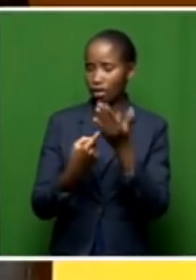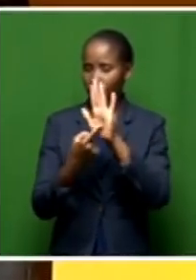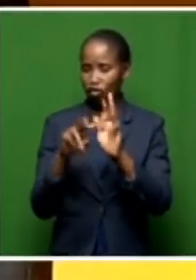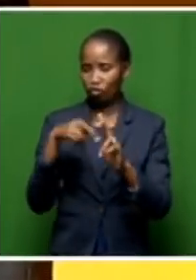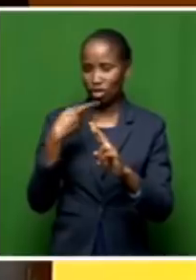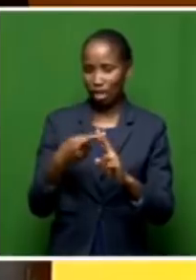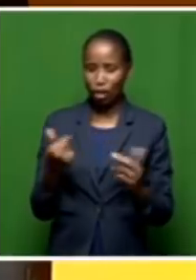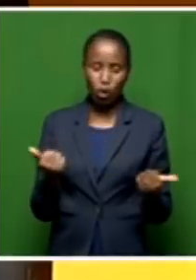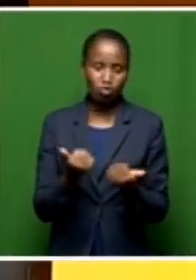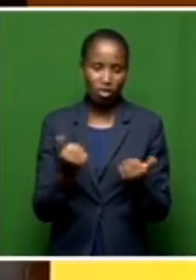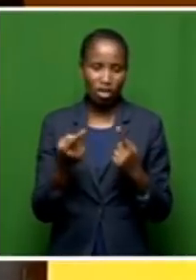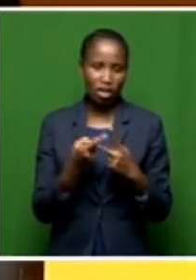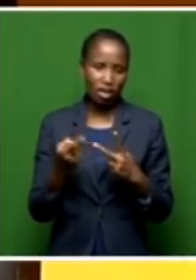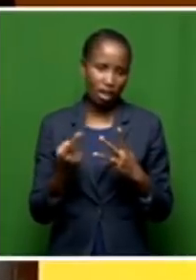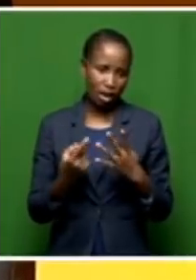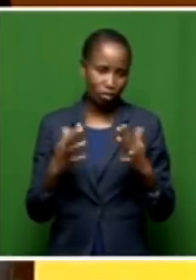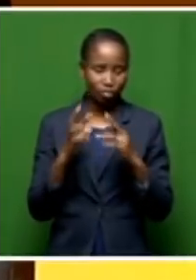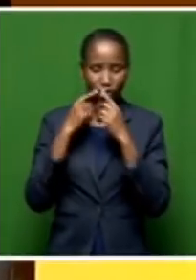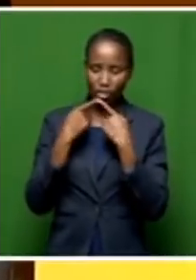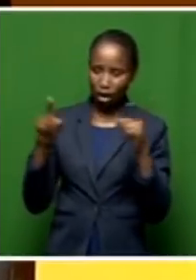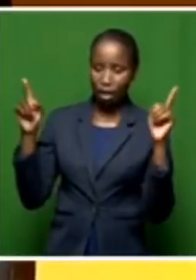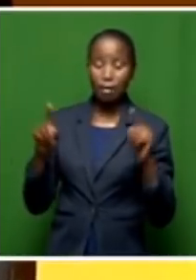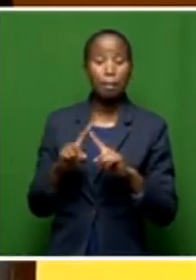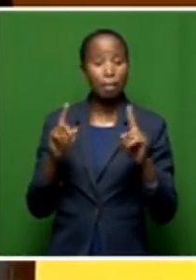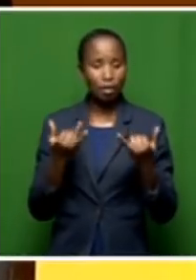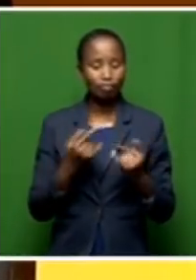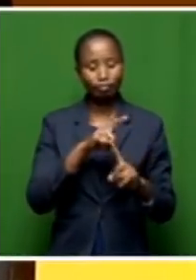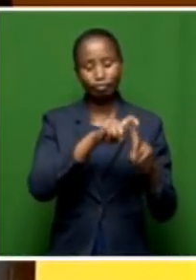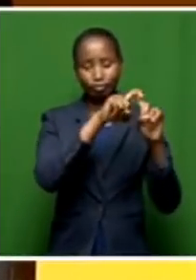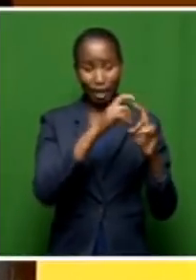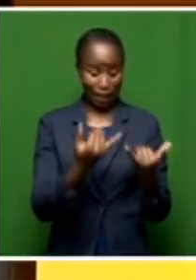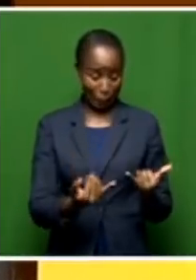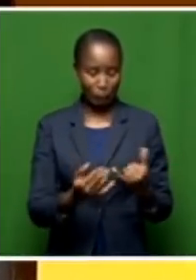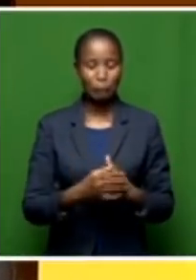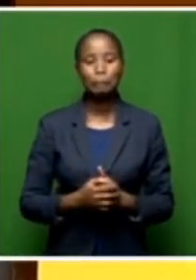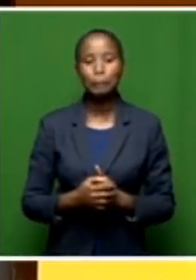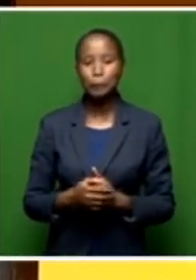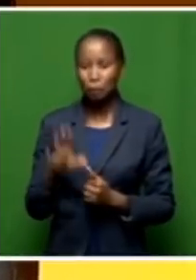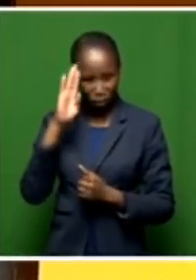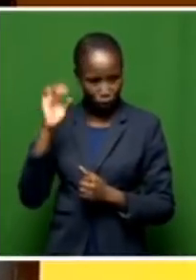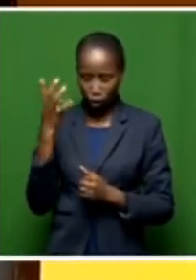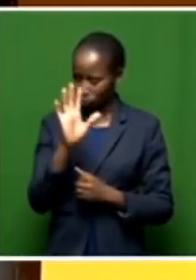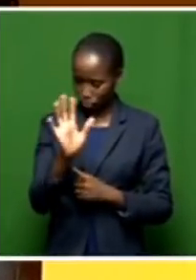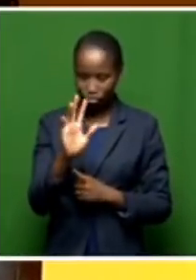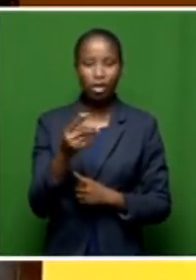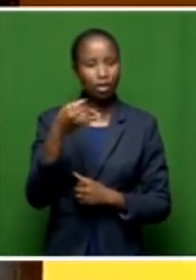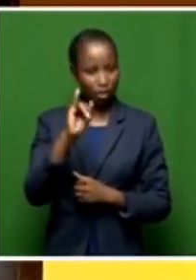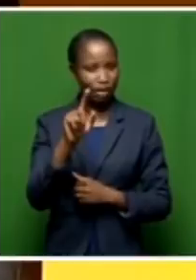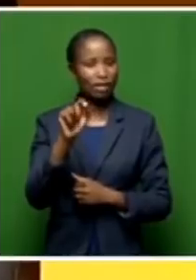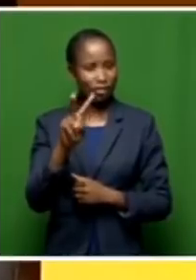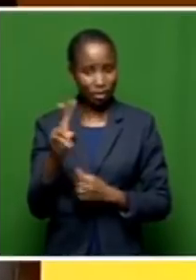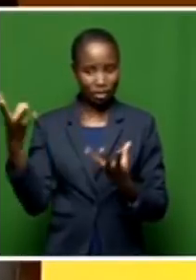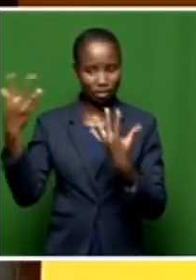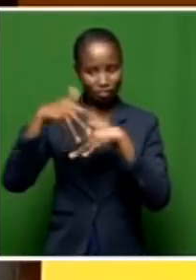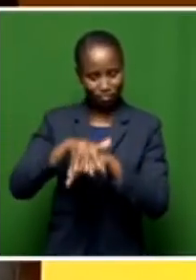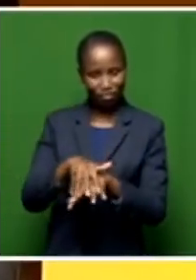So we'll park that there for the time being. And don't forget, it is, of course, television meets radio. John Chirika from SAFM with us,